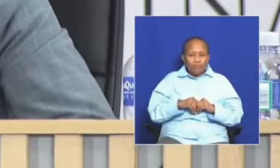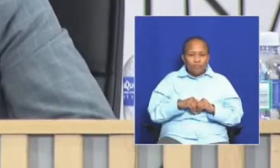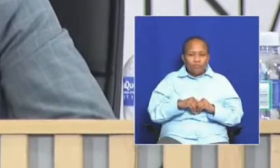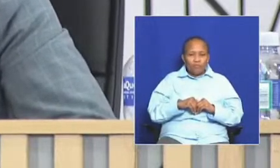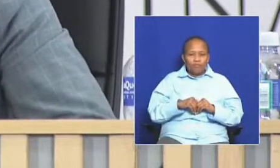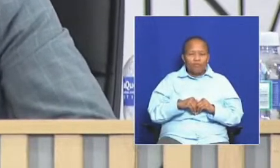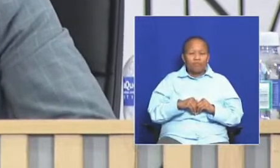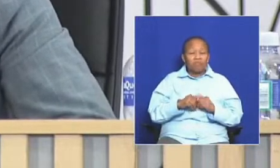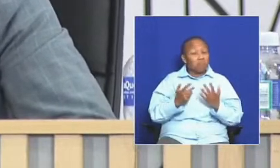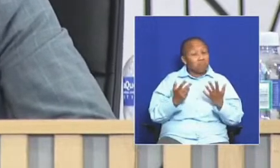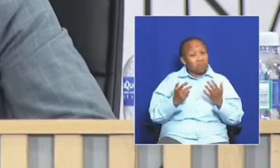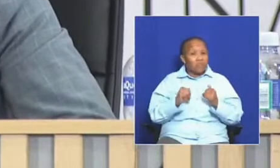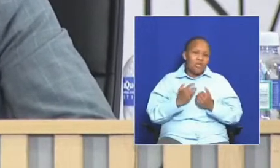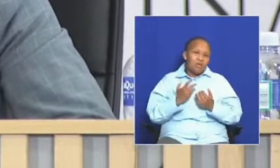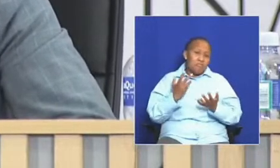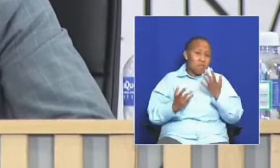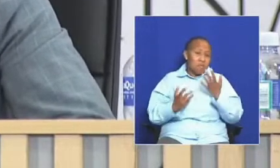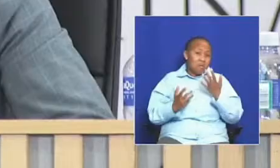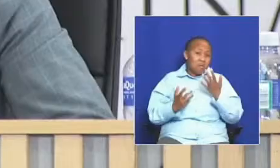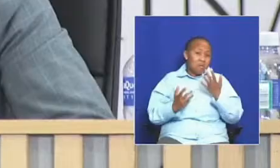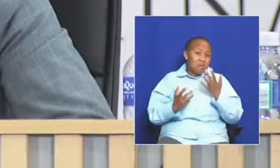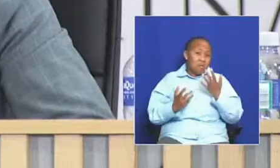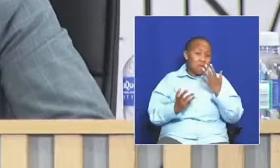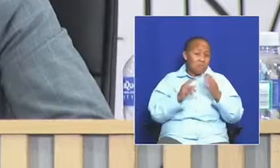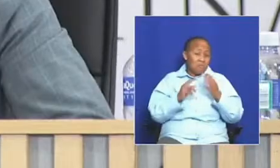for the fun of it. There is something out of it.